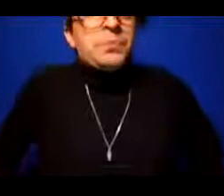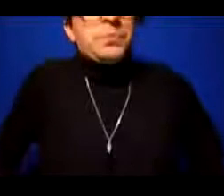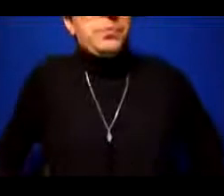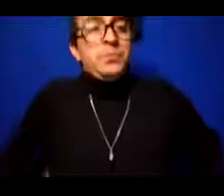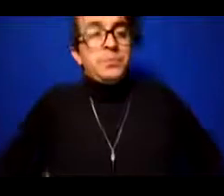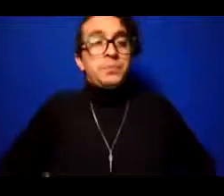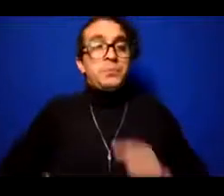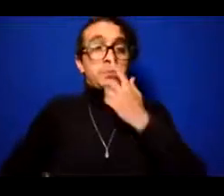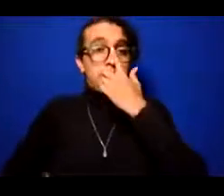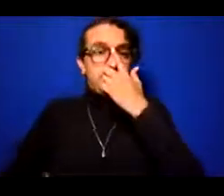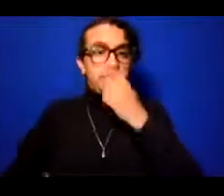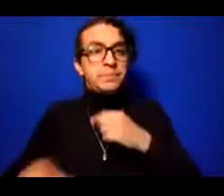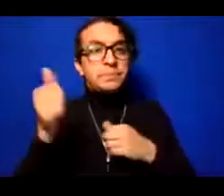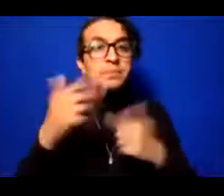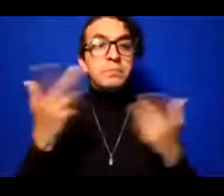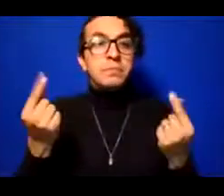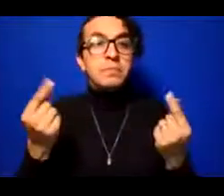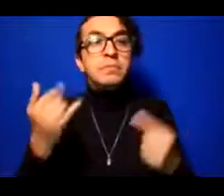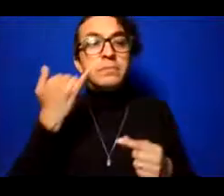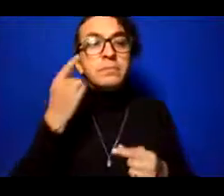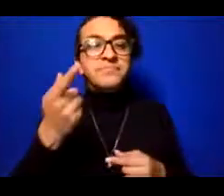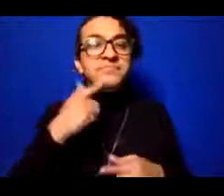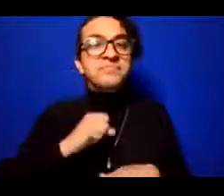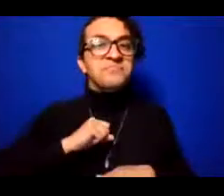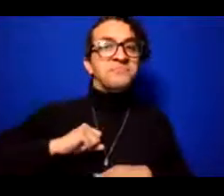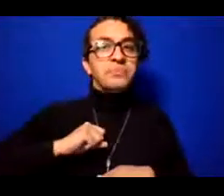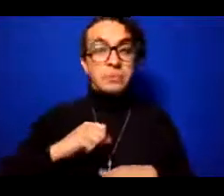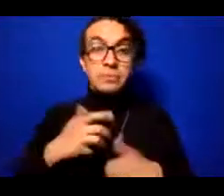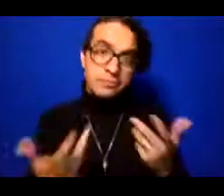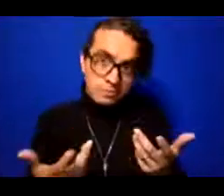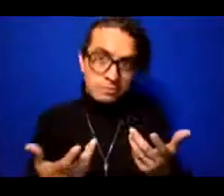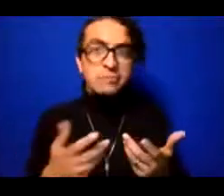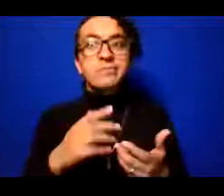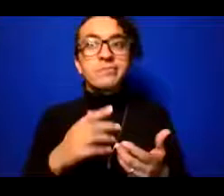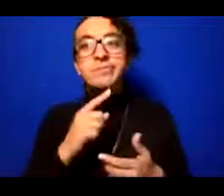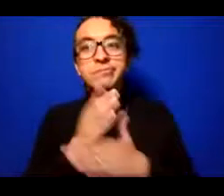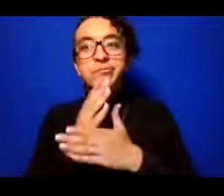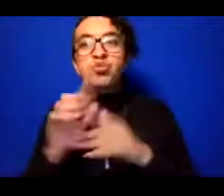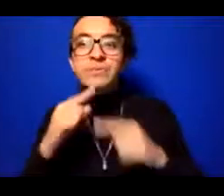The other one is oppositionality. Again, I put it in the more moderate to severe, just because